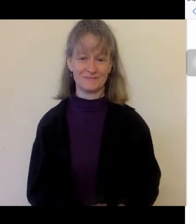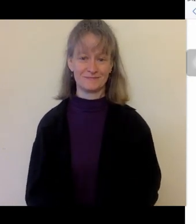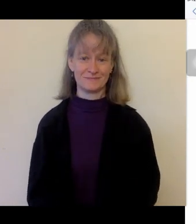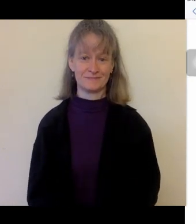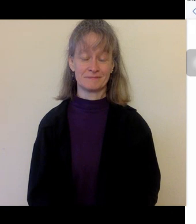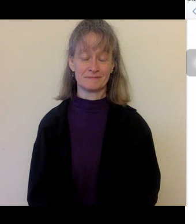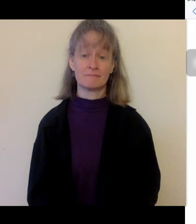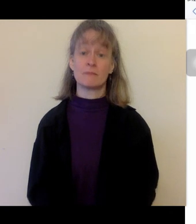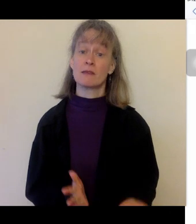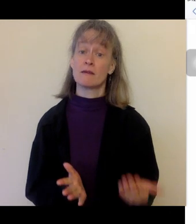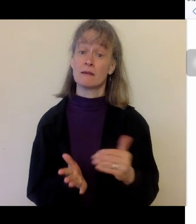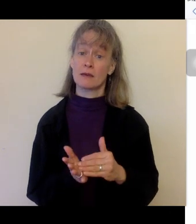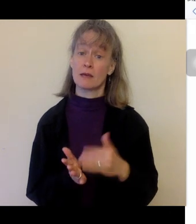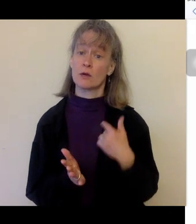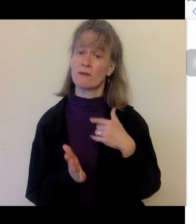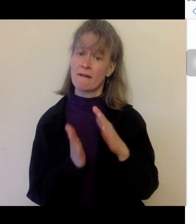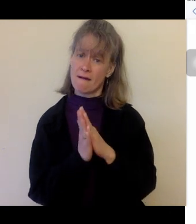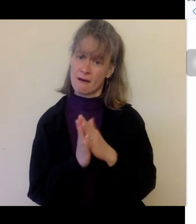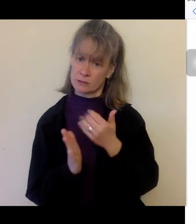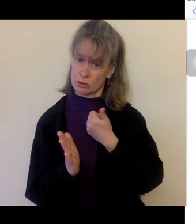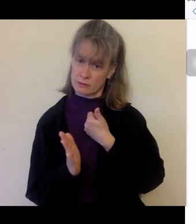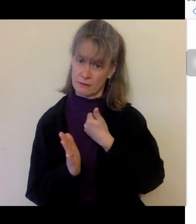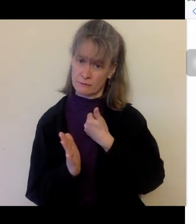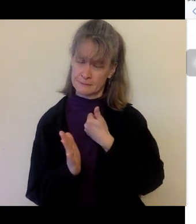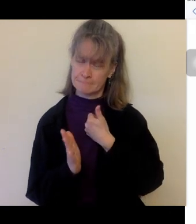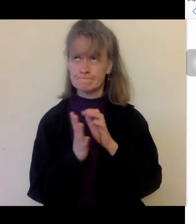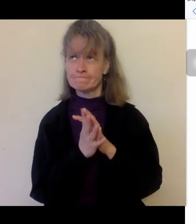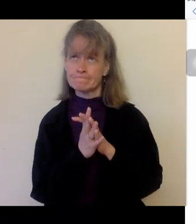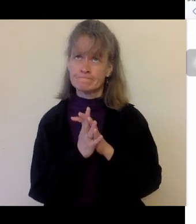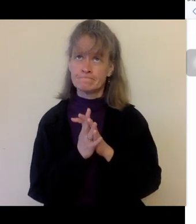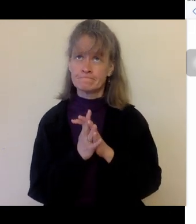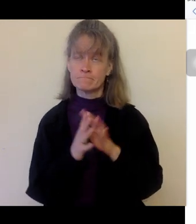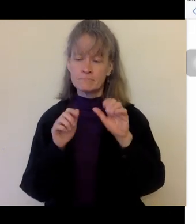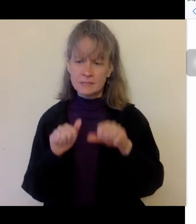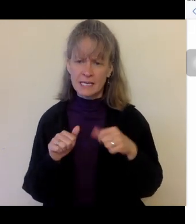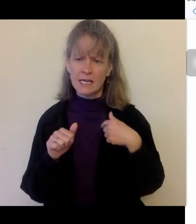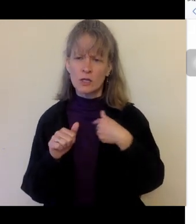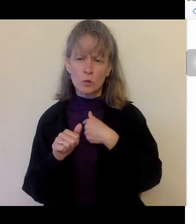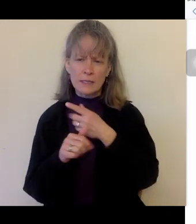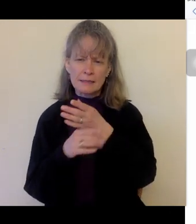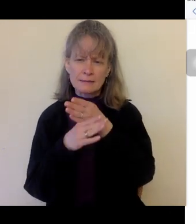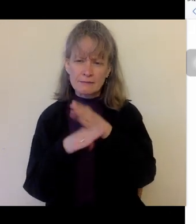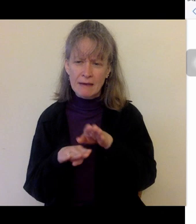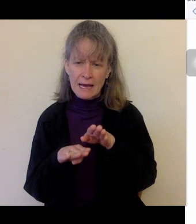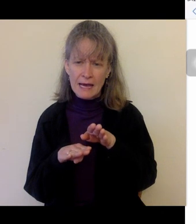Again, we need to ask ourselves, can we divide